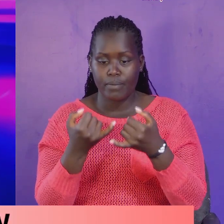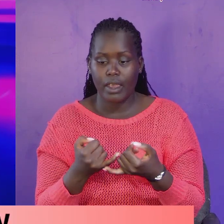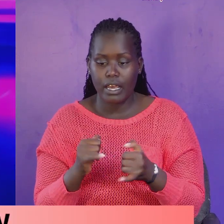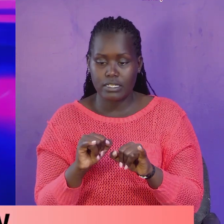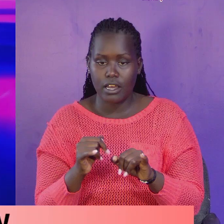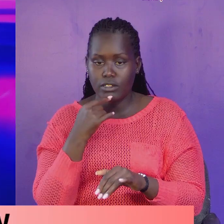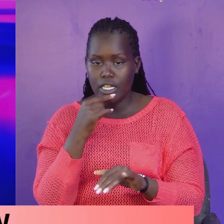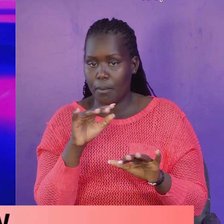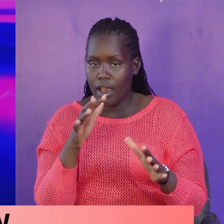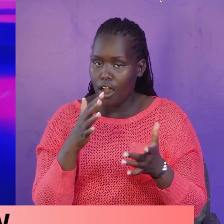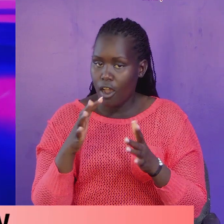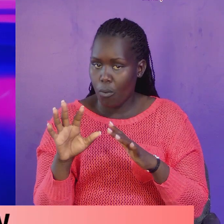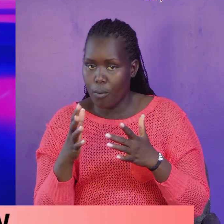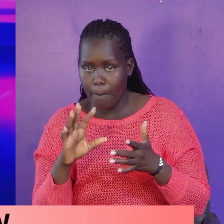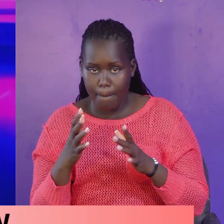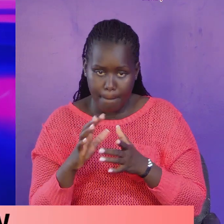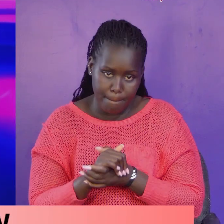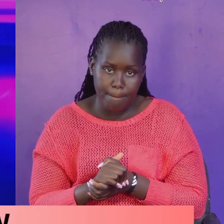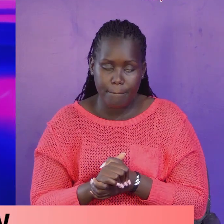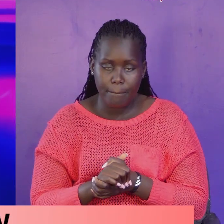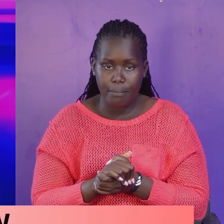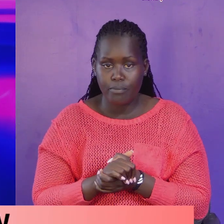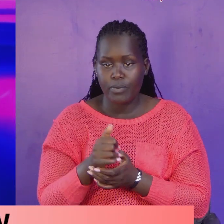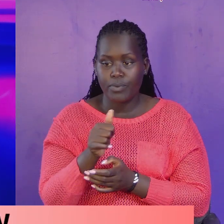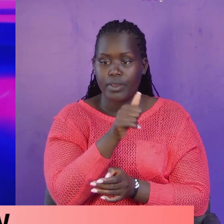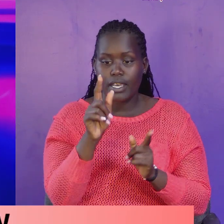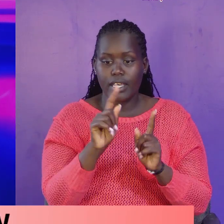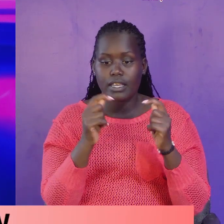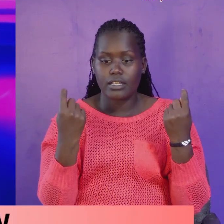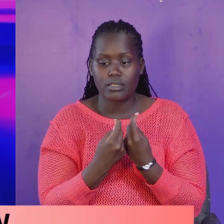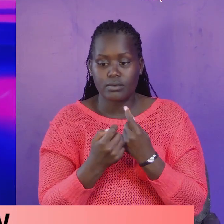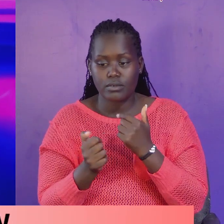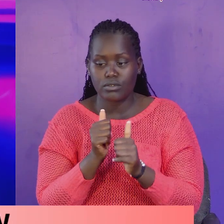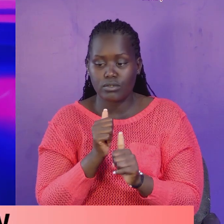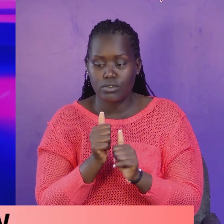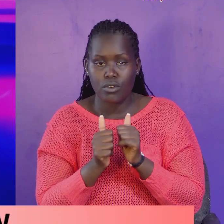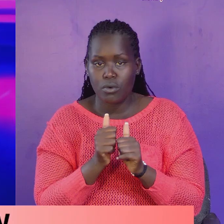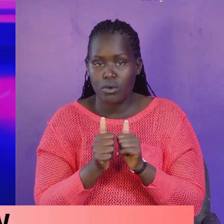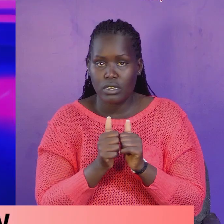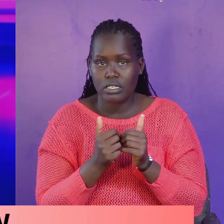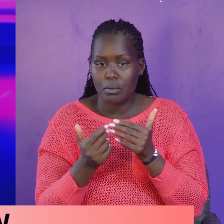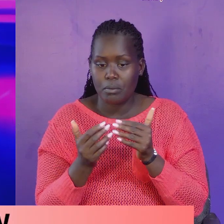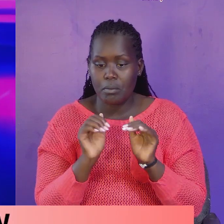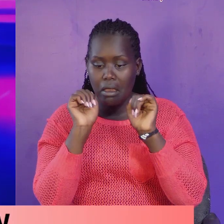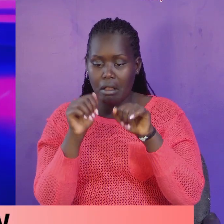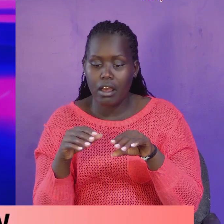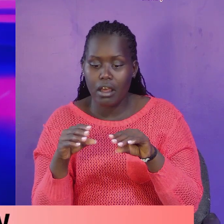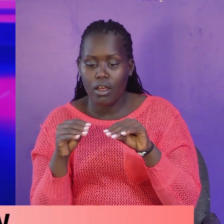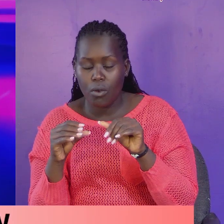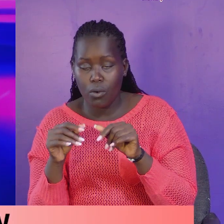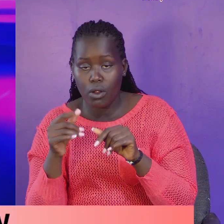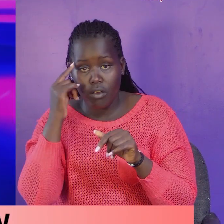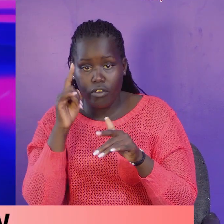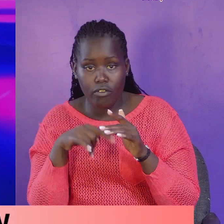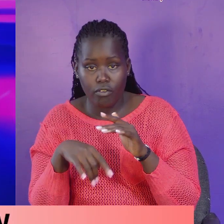predict the other teams which are likely to qualify for